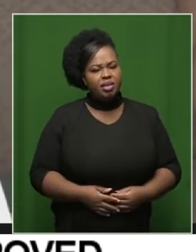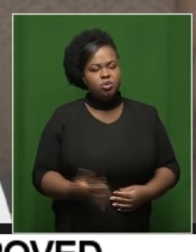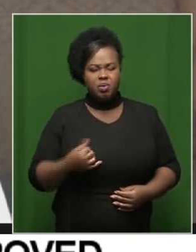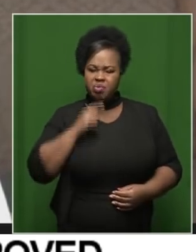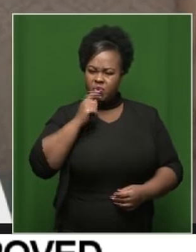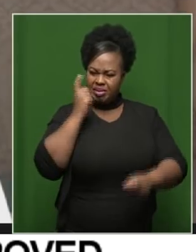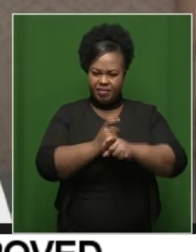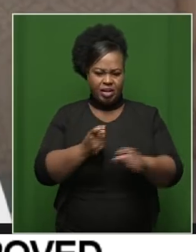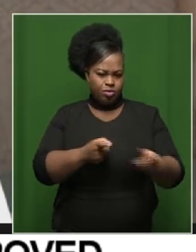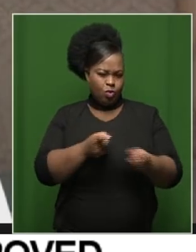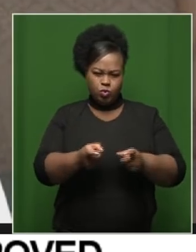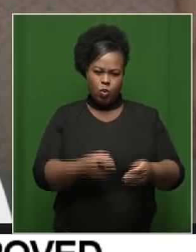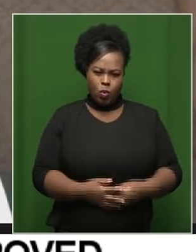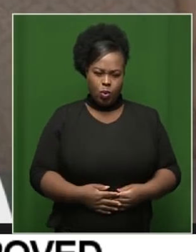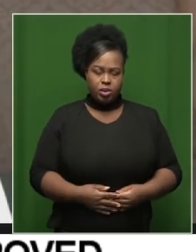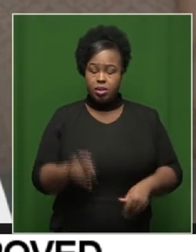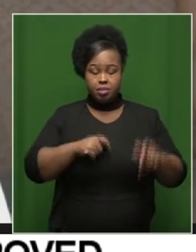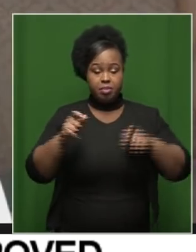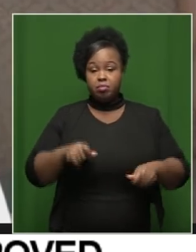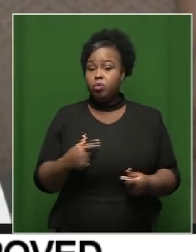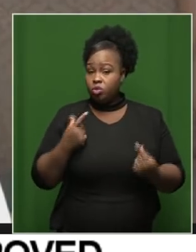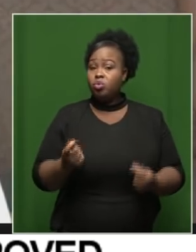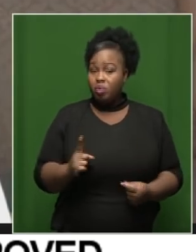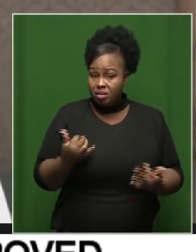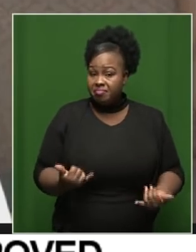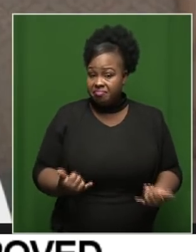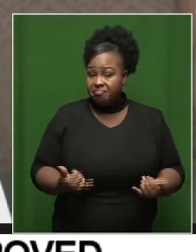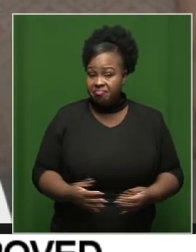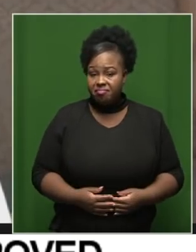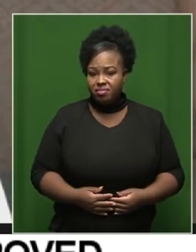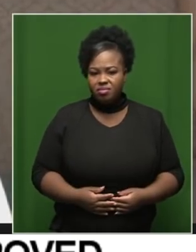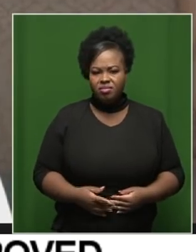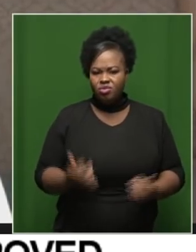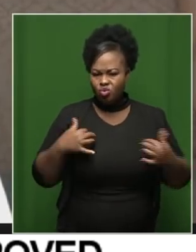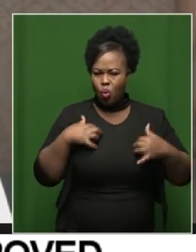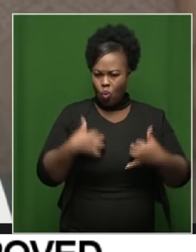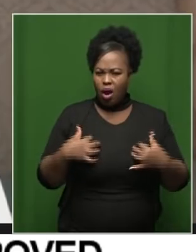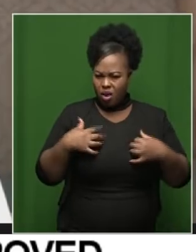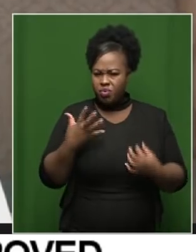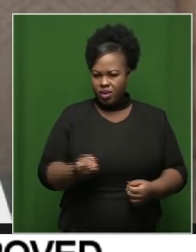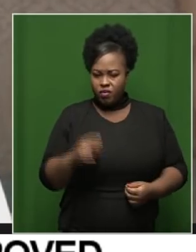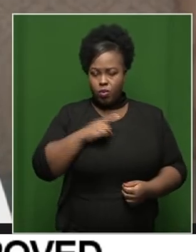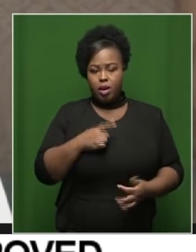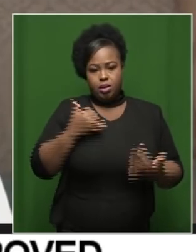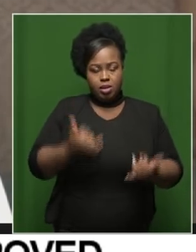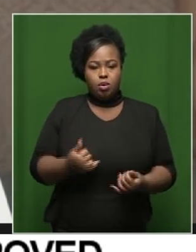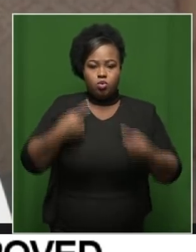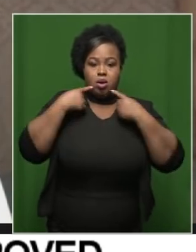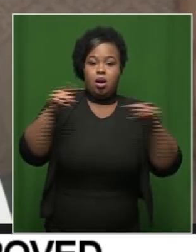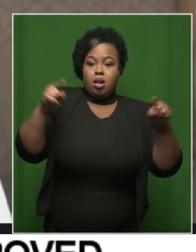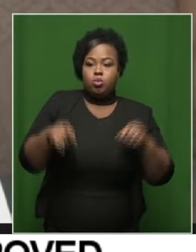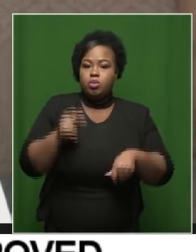very hard to control what people are actually doing right now. Does it worry you perhaps that bringing this into the public